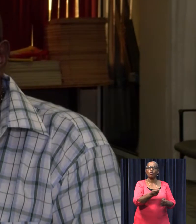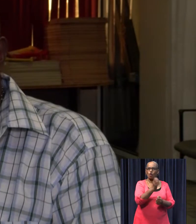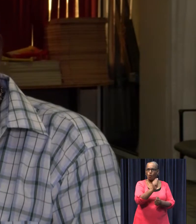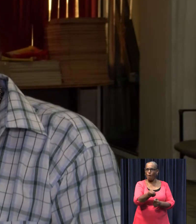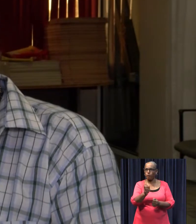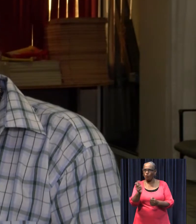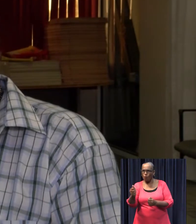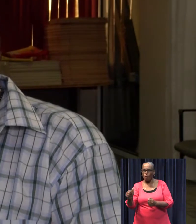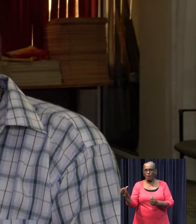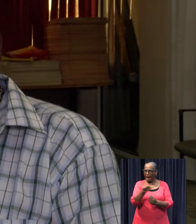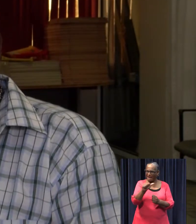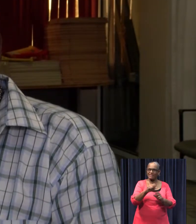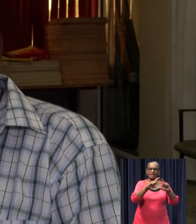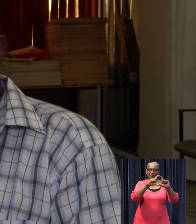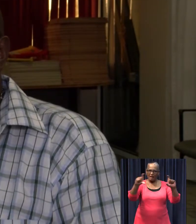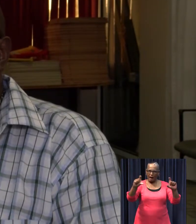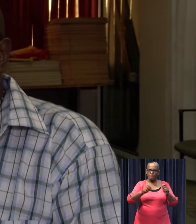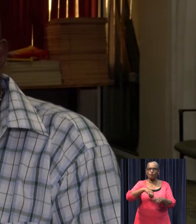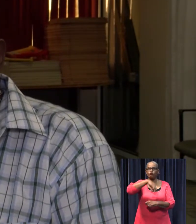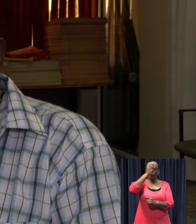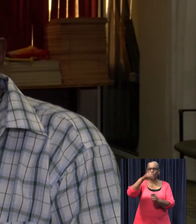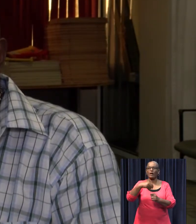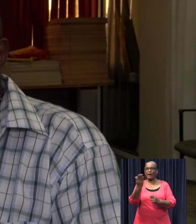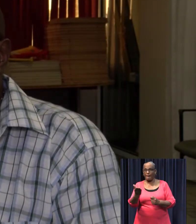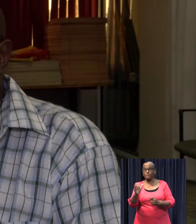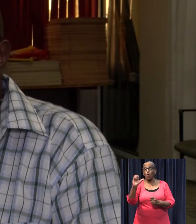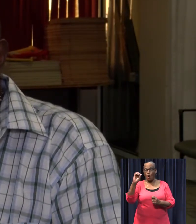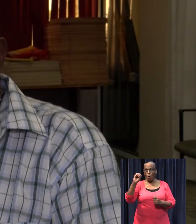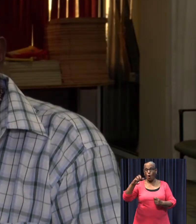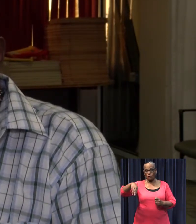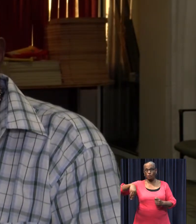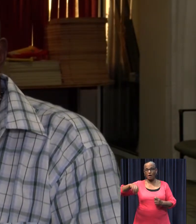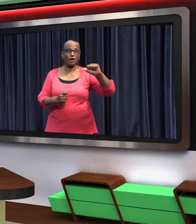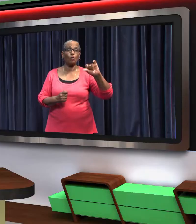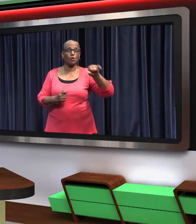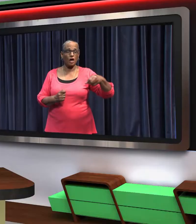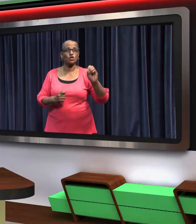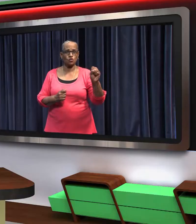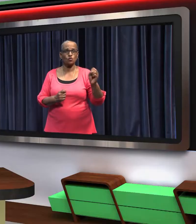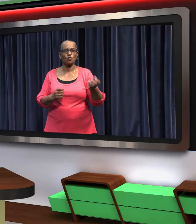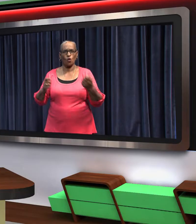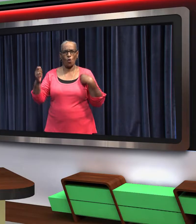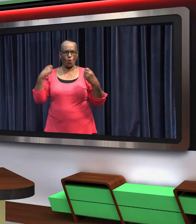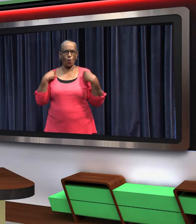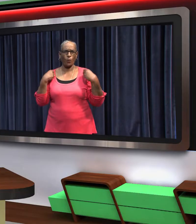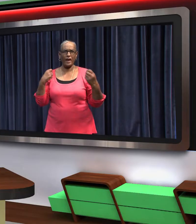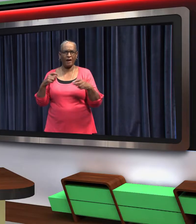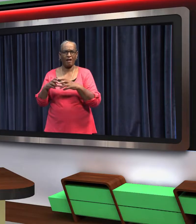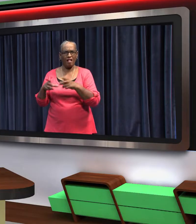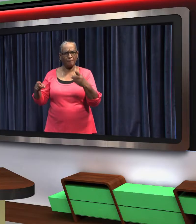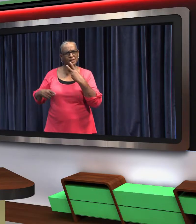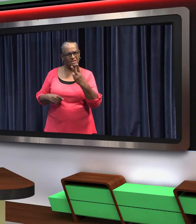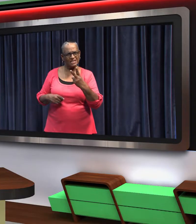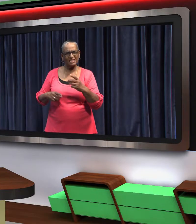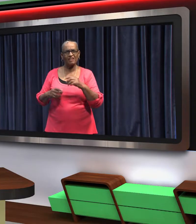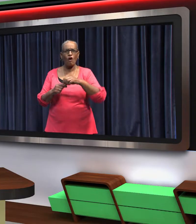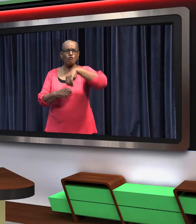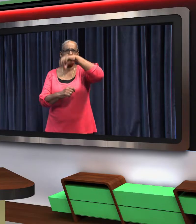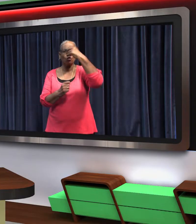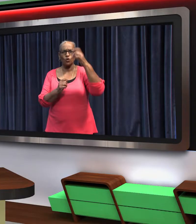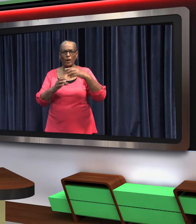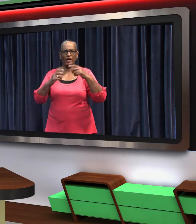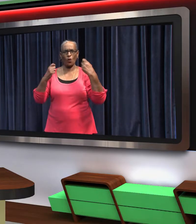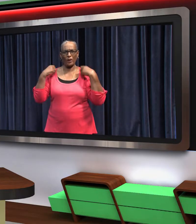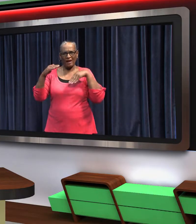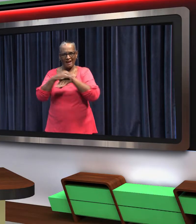under a different name. Otmar Hoashu says that some shopkeepers already have displayed fireworks in the